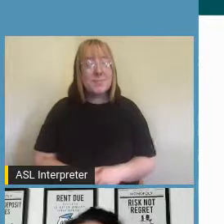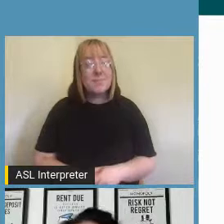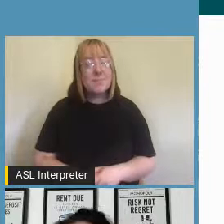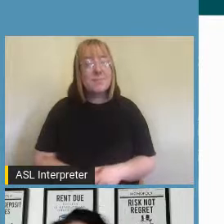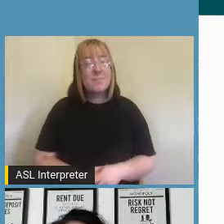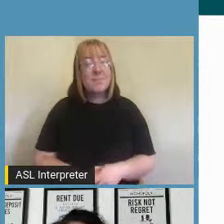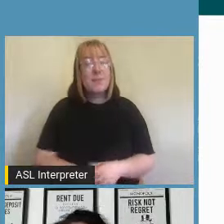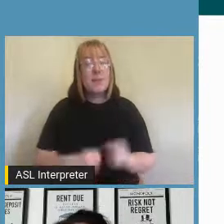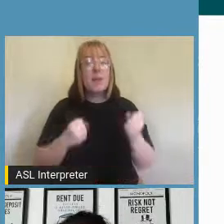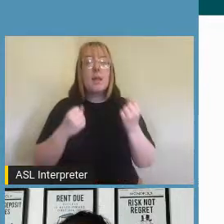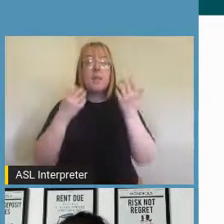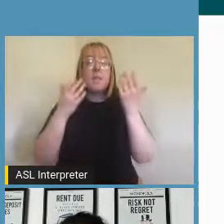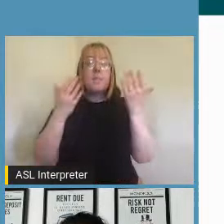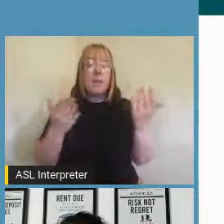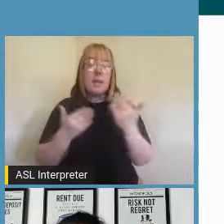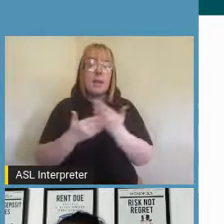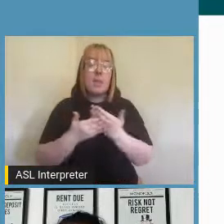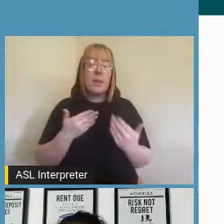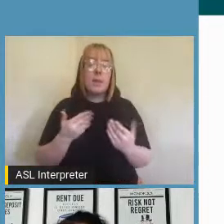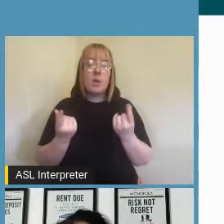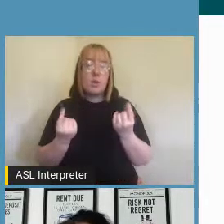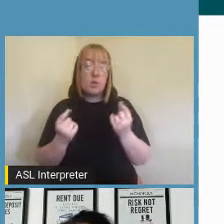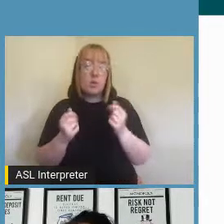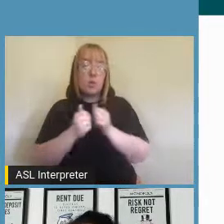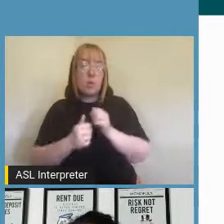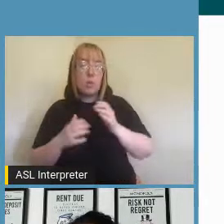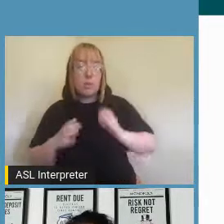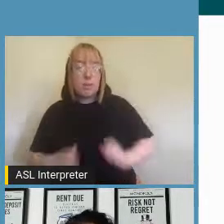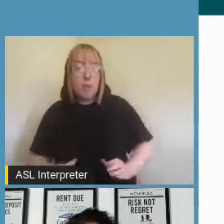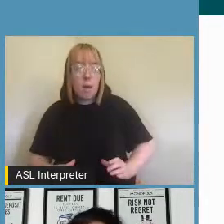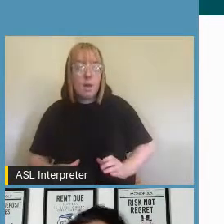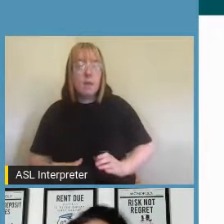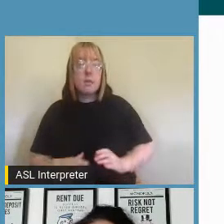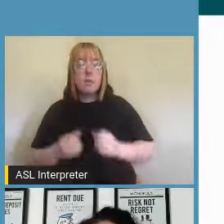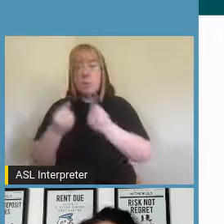stuff that we do, especially when we're working with clients around,